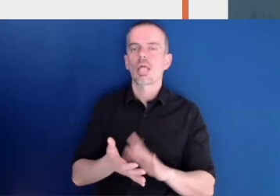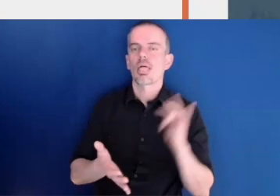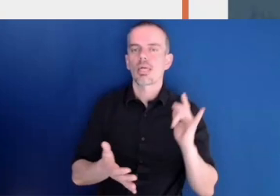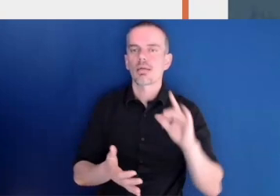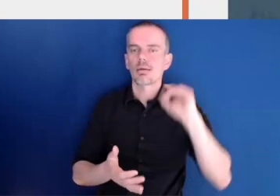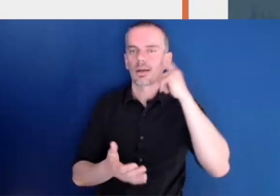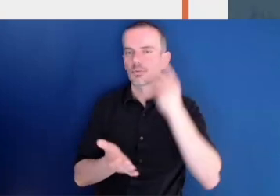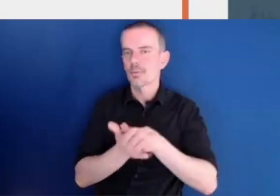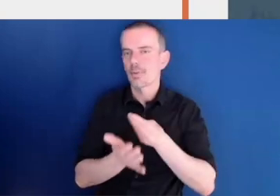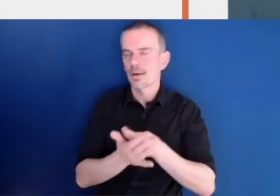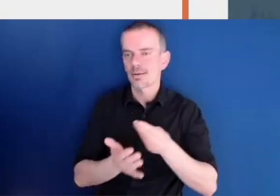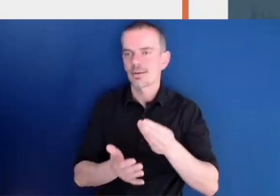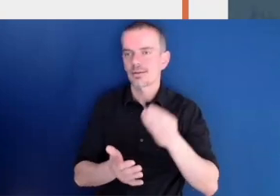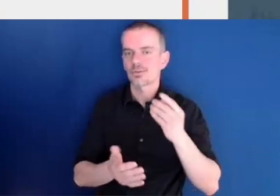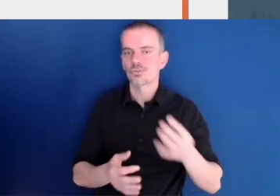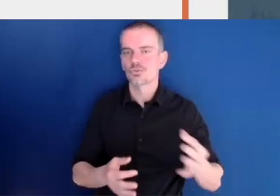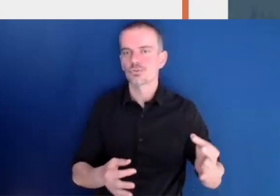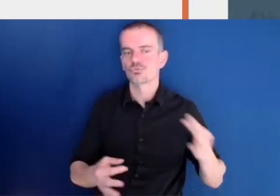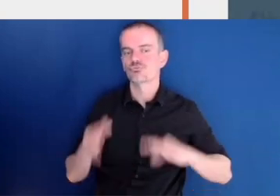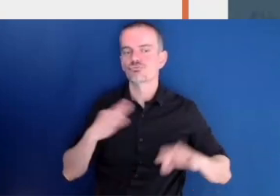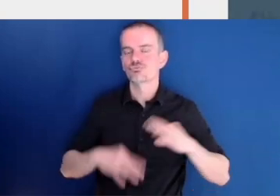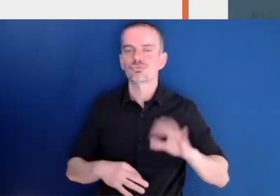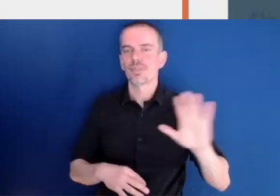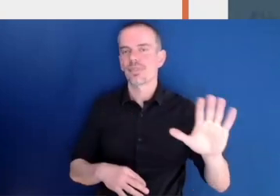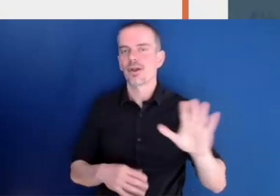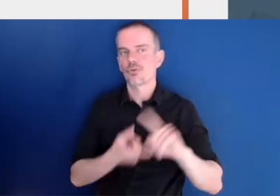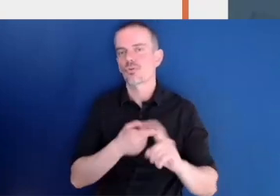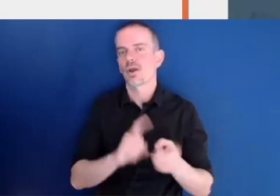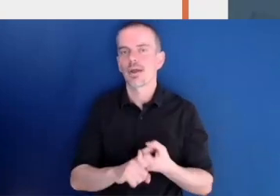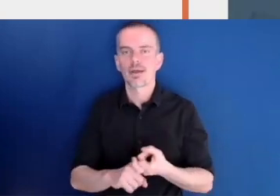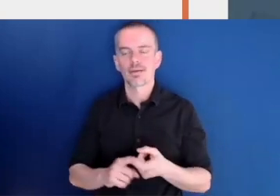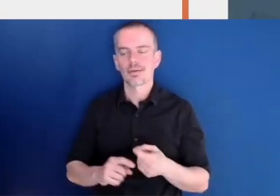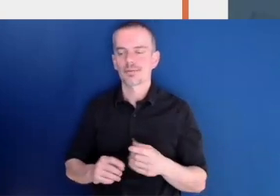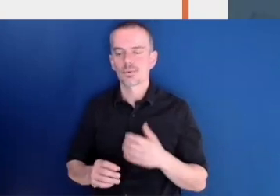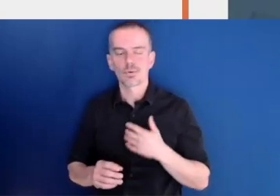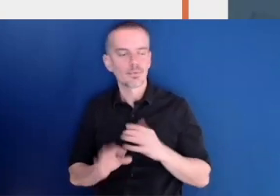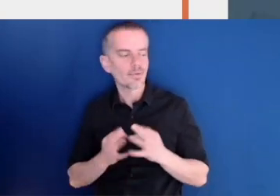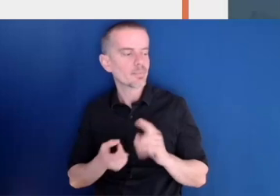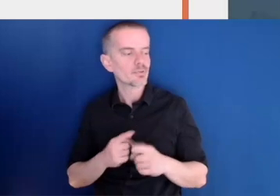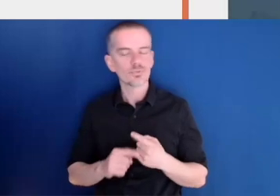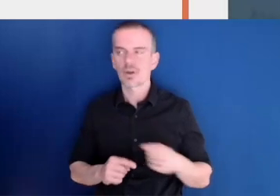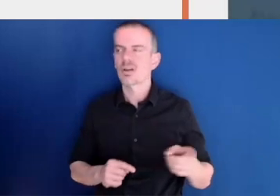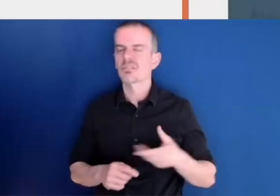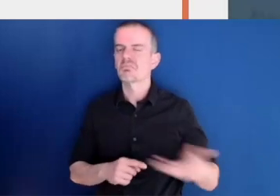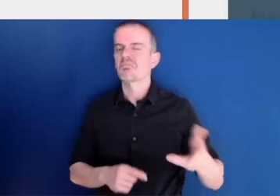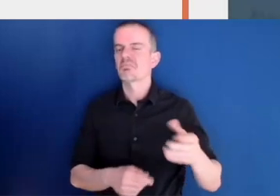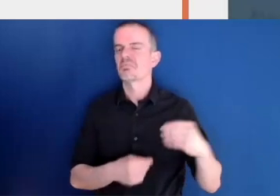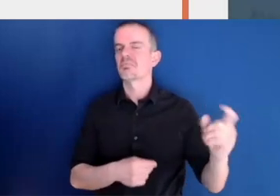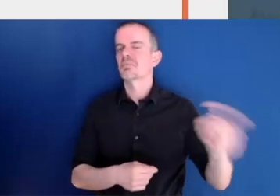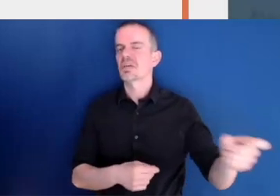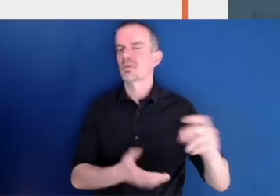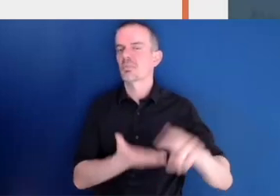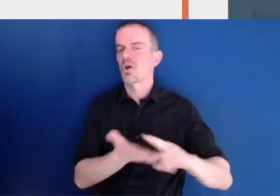dollars to basically enrich their friends or to enrich related parties, right? So we want to keep, you know,